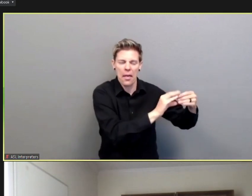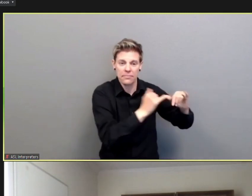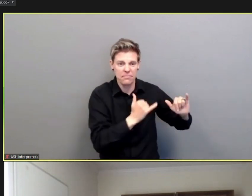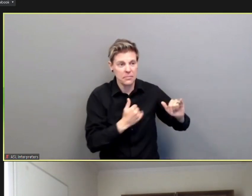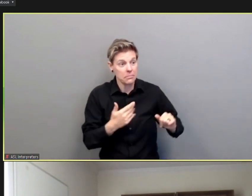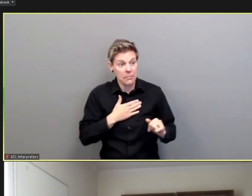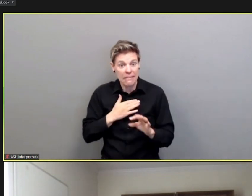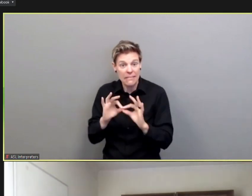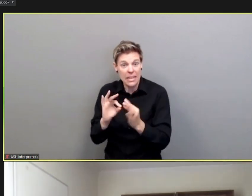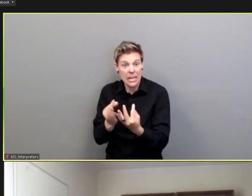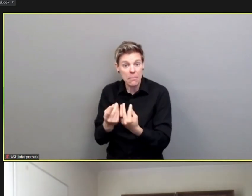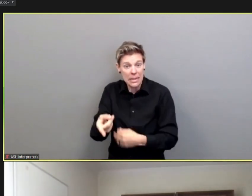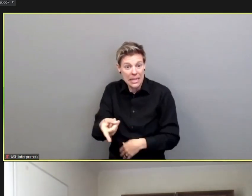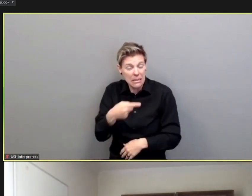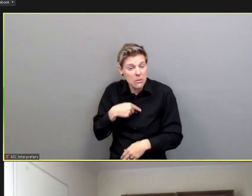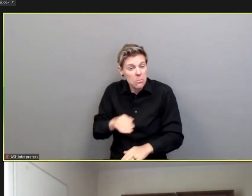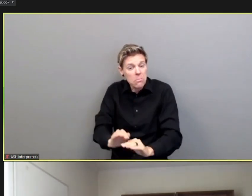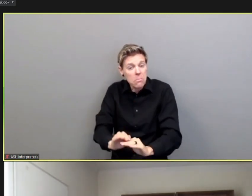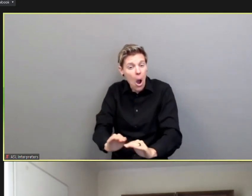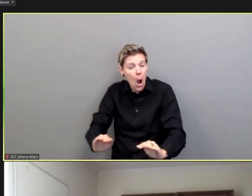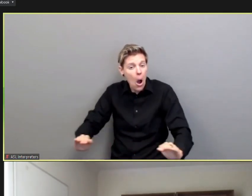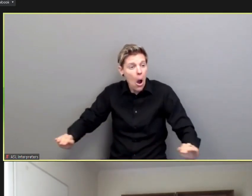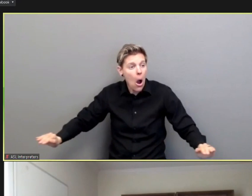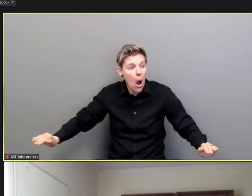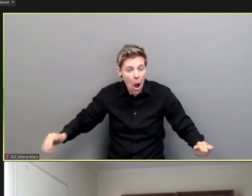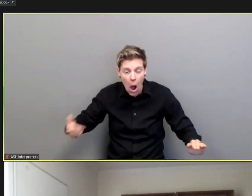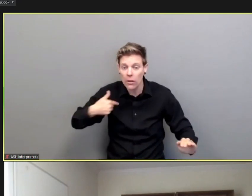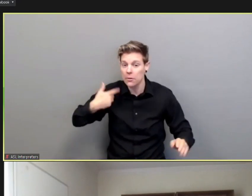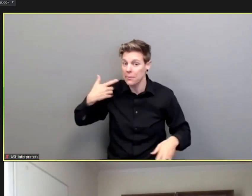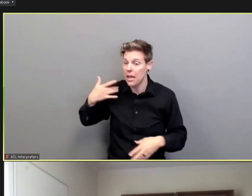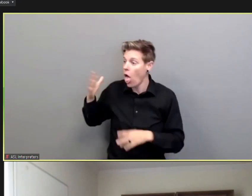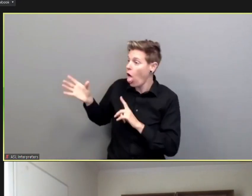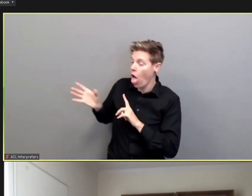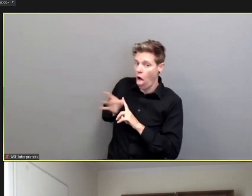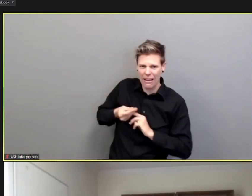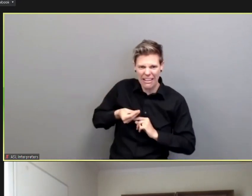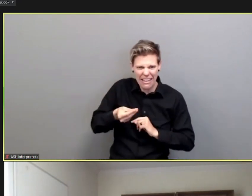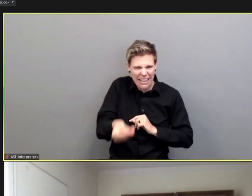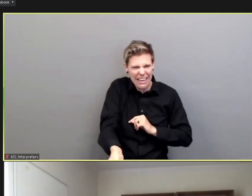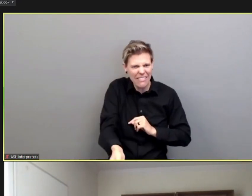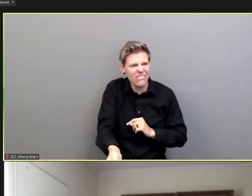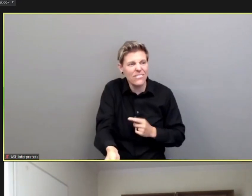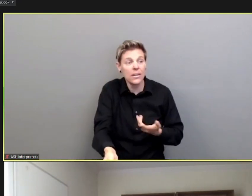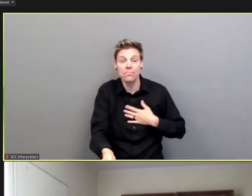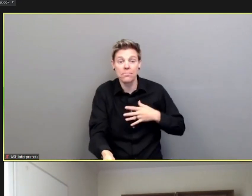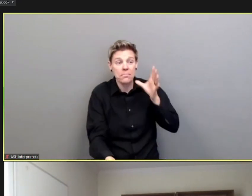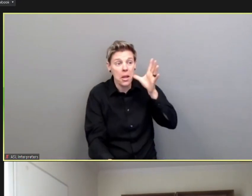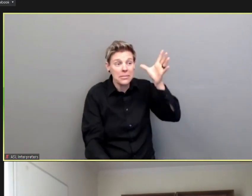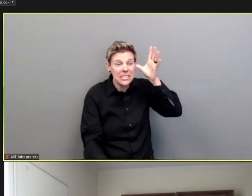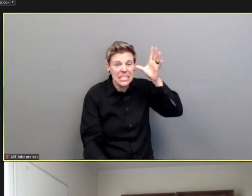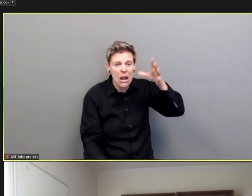risk, and you could bring it home, or elderly parents. So yeah, I would definitely do the same.